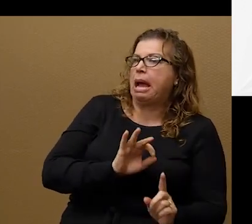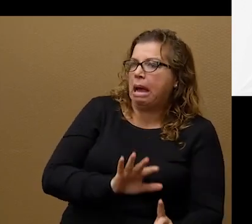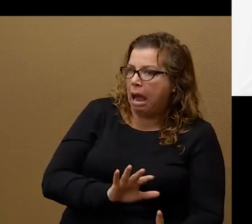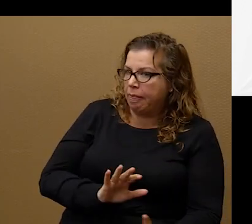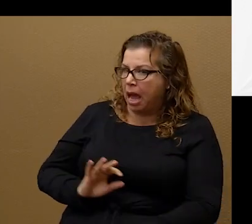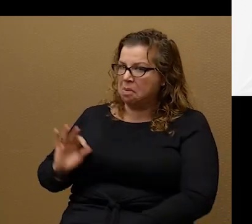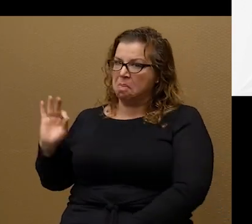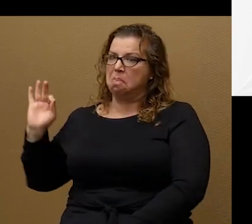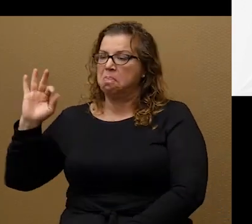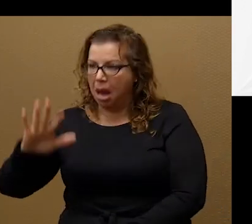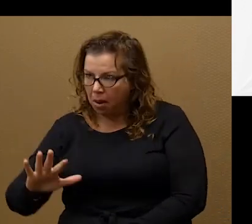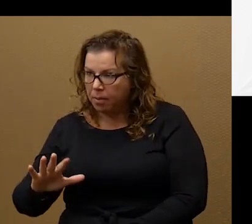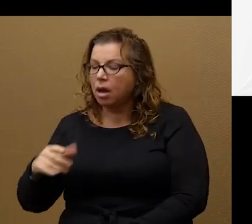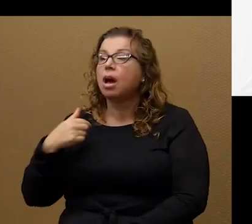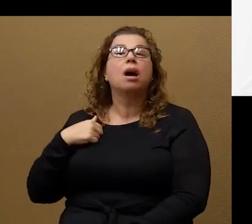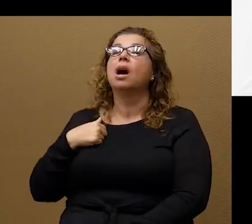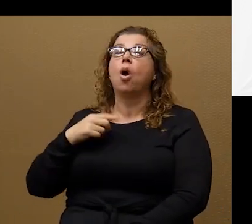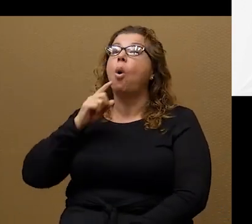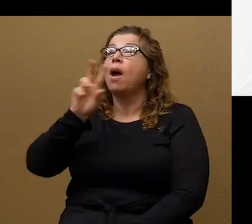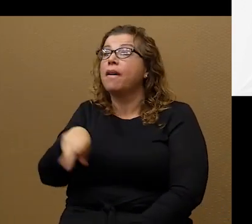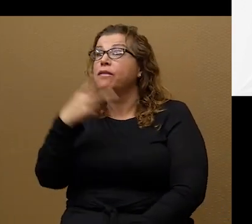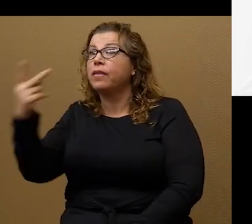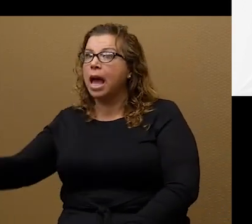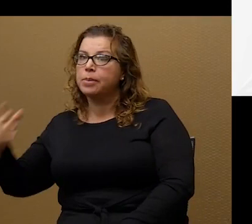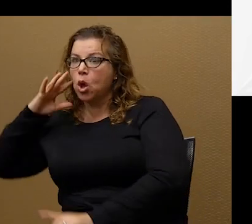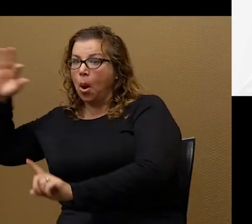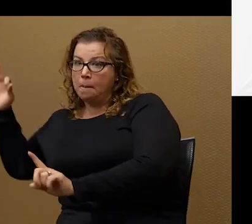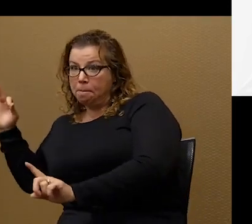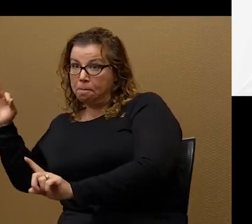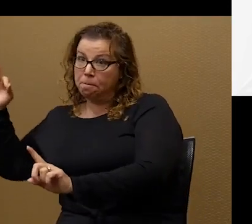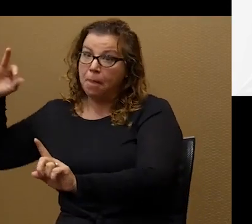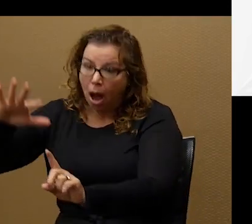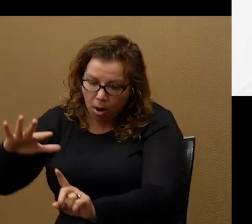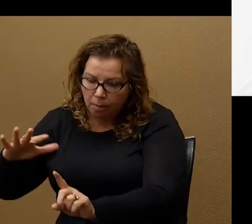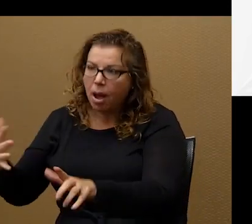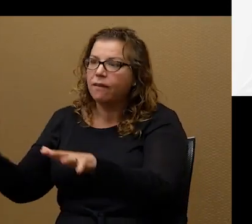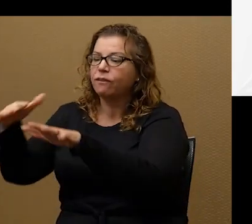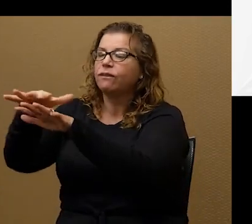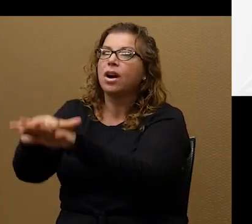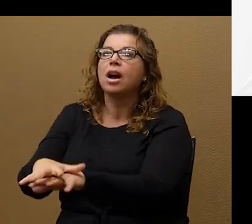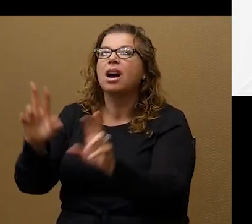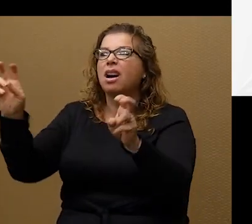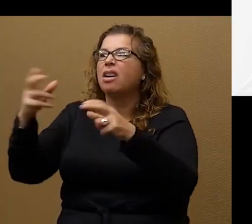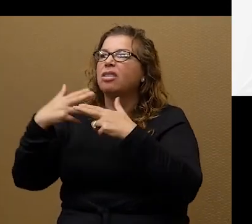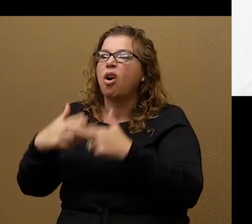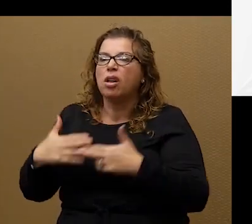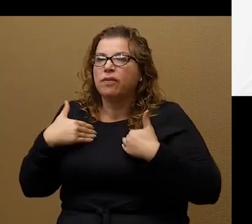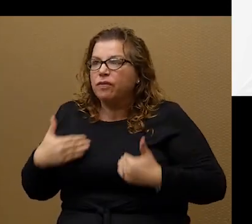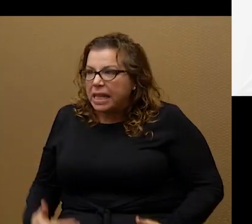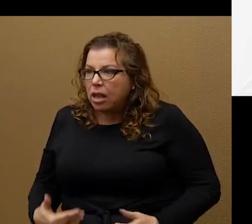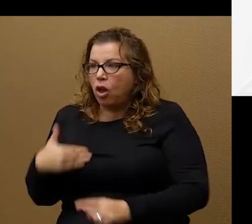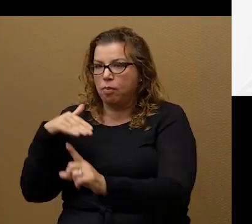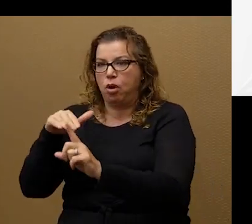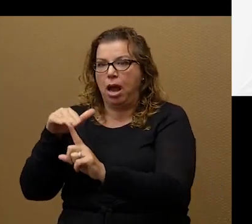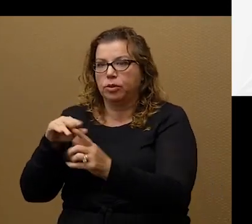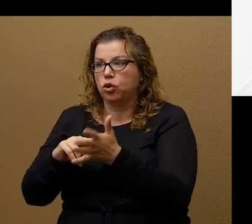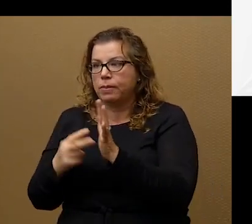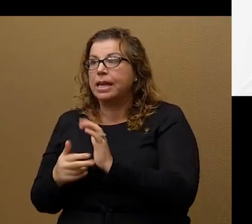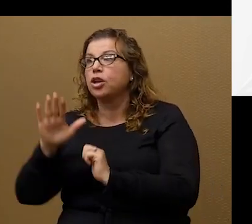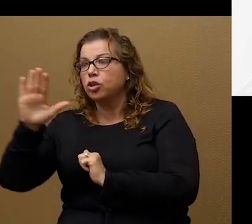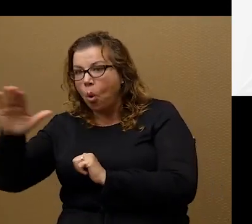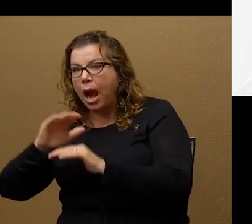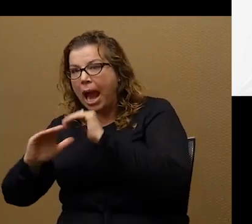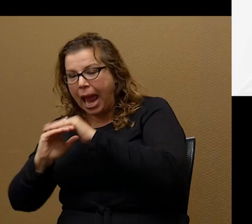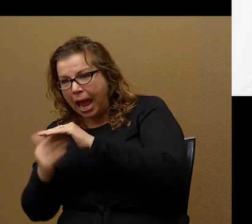over hand, and you help them with a full physical prompt, and then you work your way off those prompts up